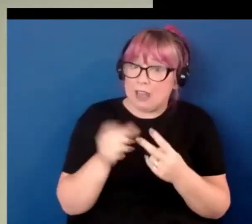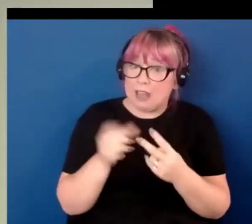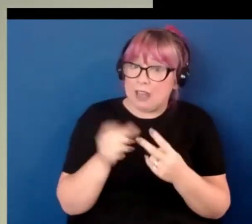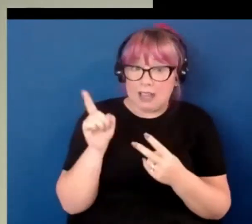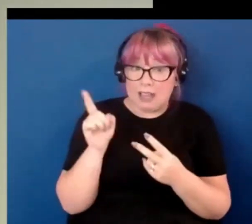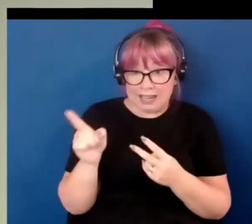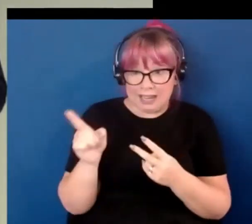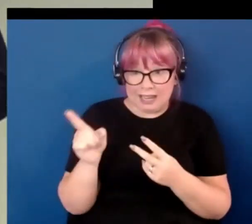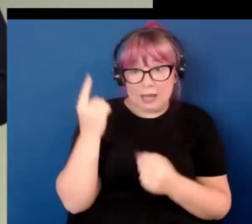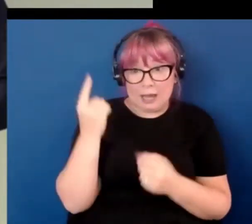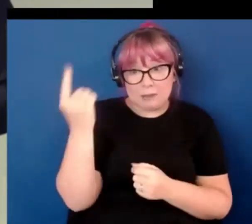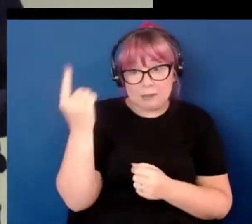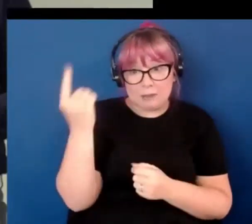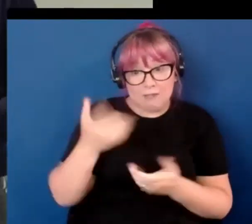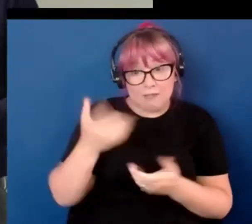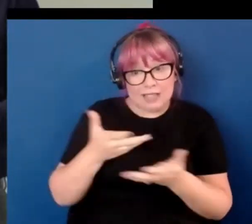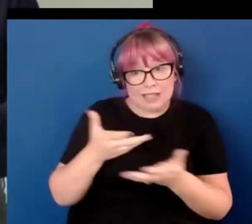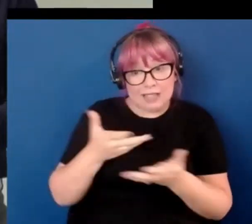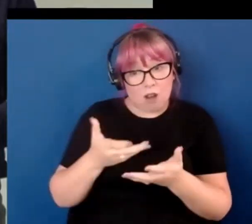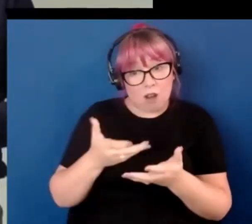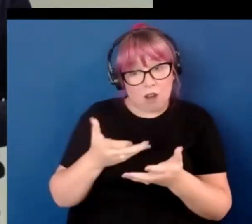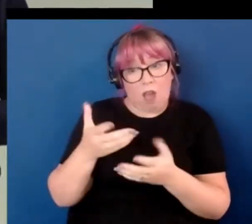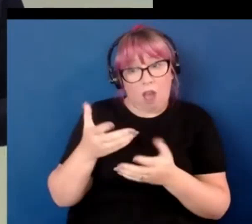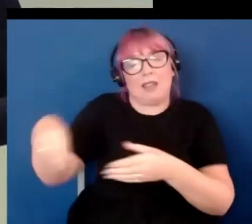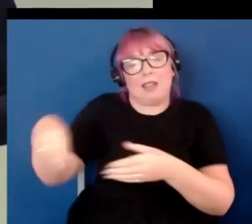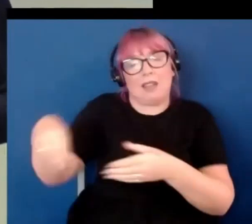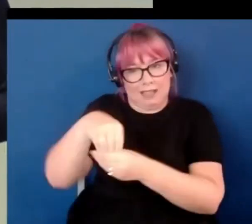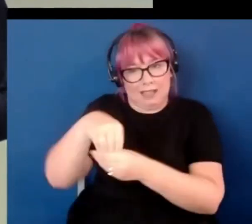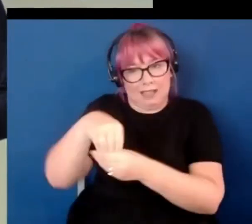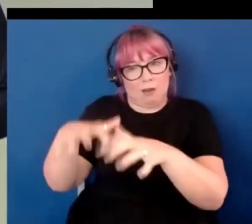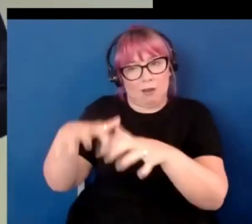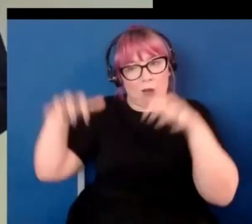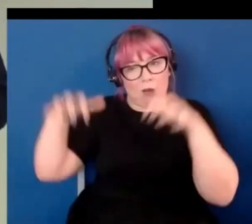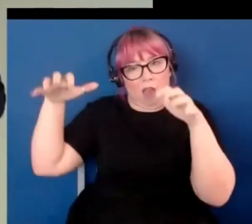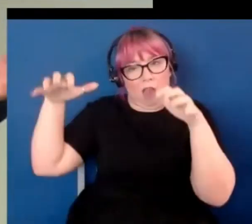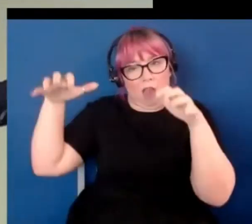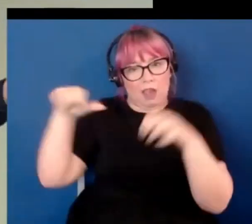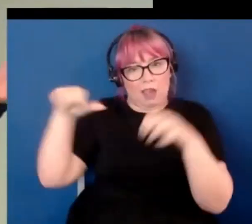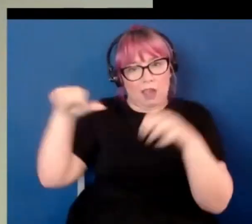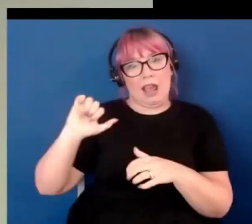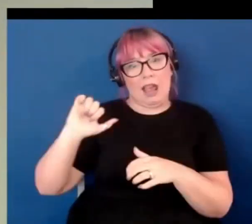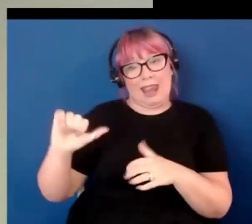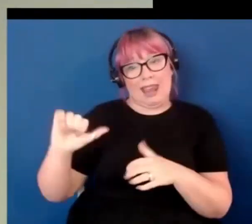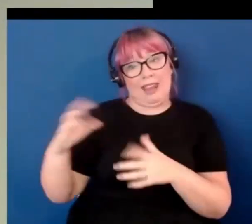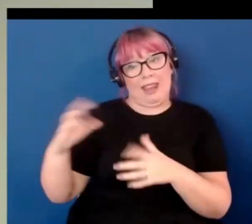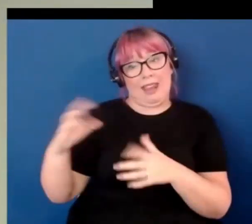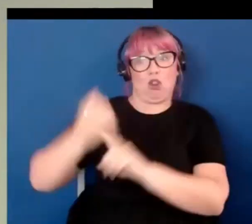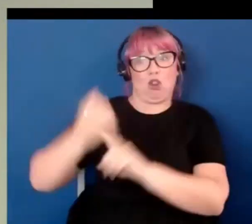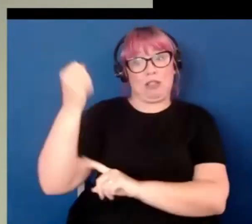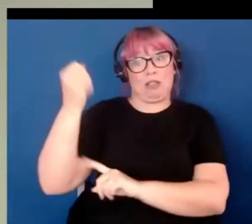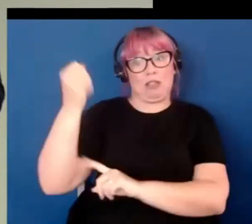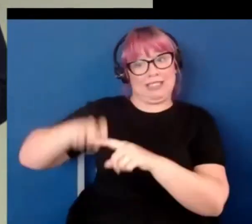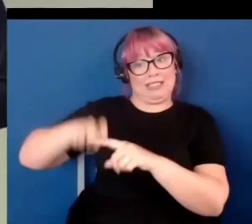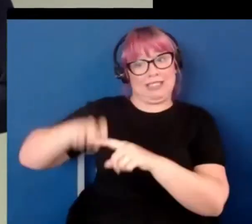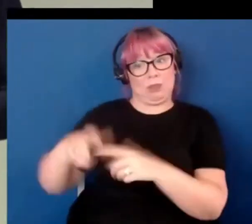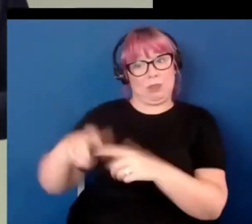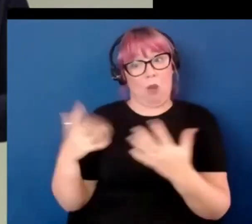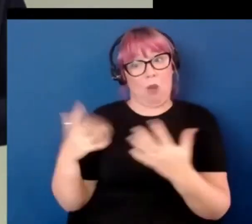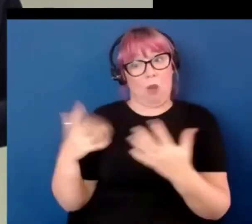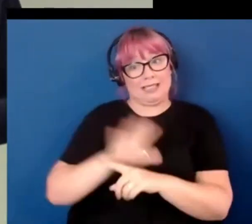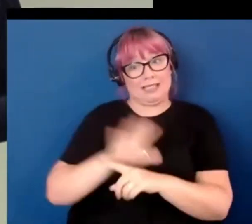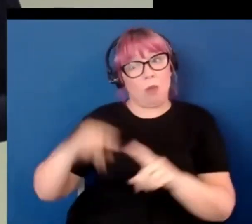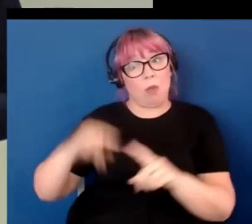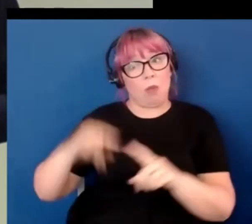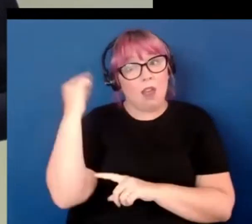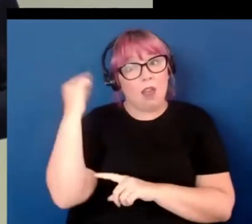he won his seat in Labour's safest ward in Lambeth, South London. How did he do it? Because he stood